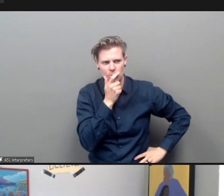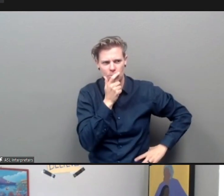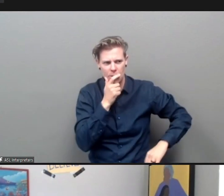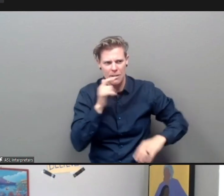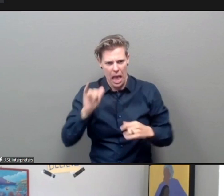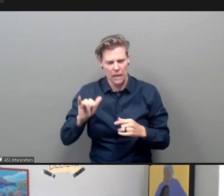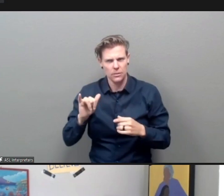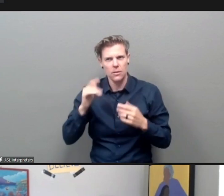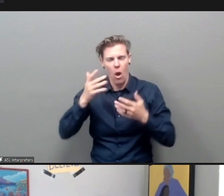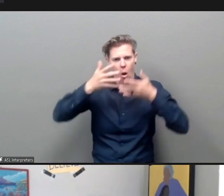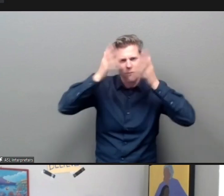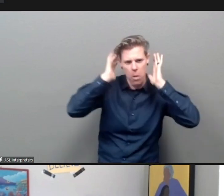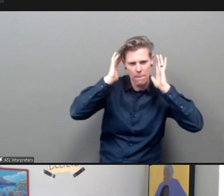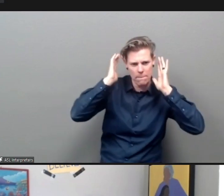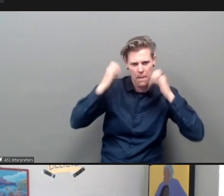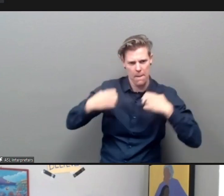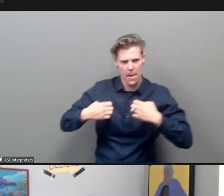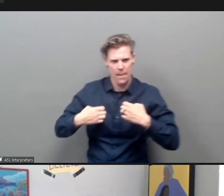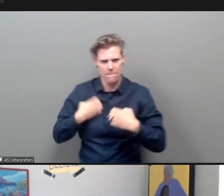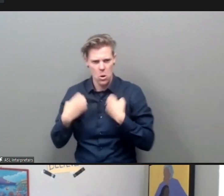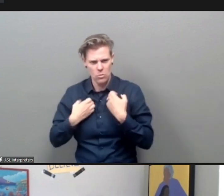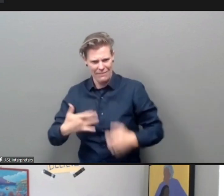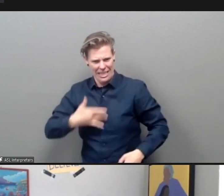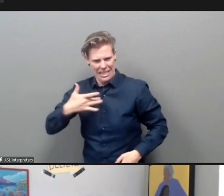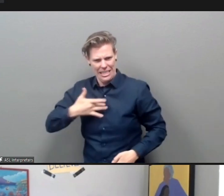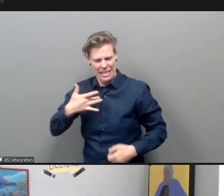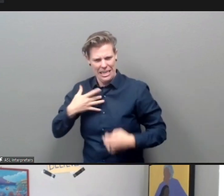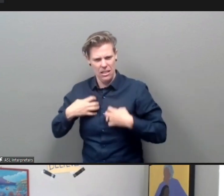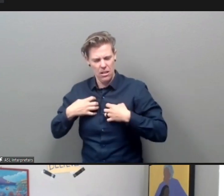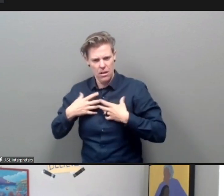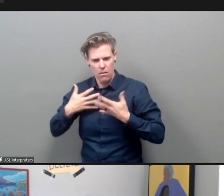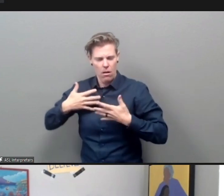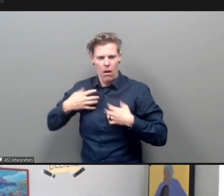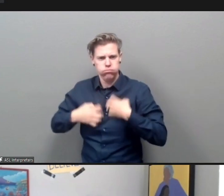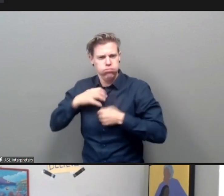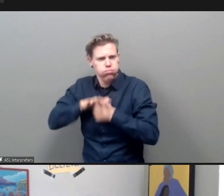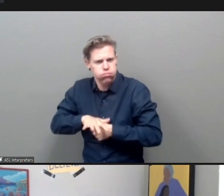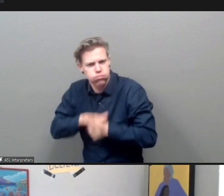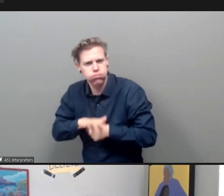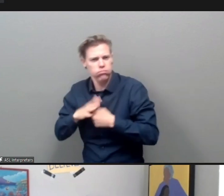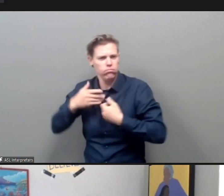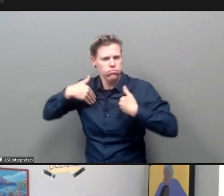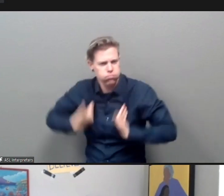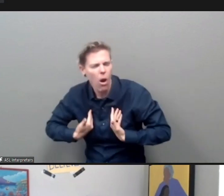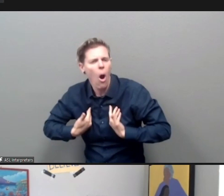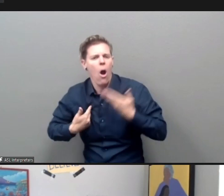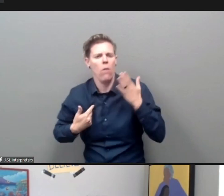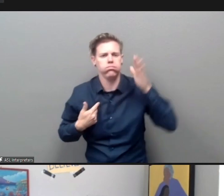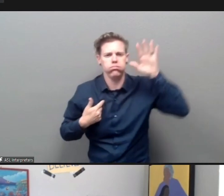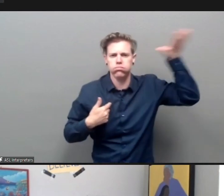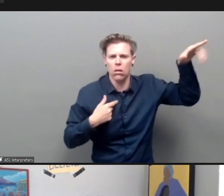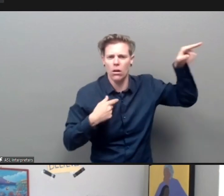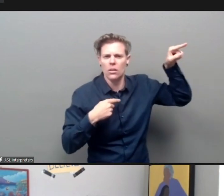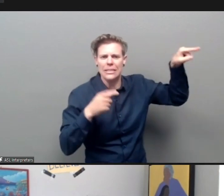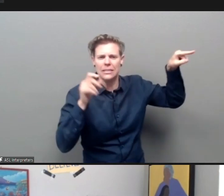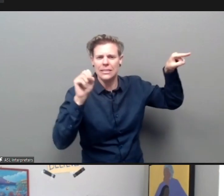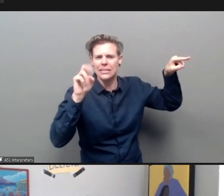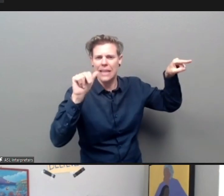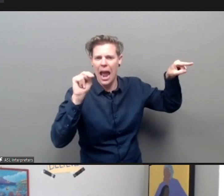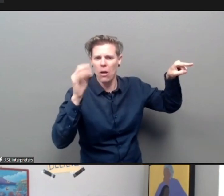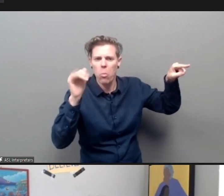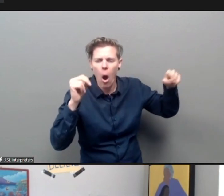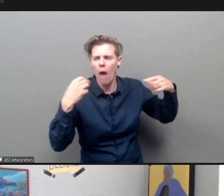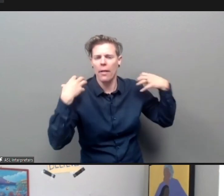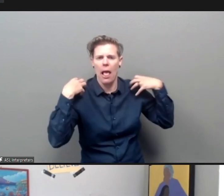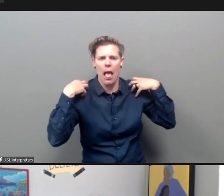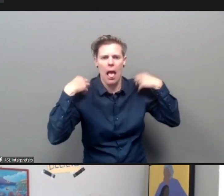the emotions people in the delivery systems across the whole state are feeling center a lot about being